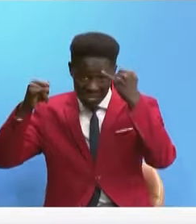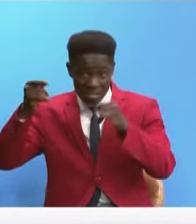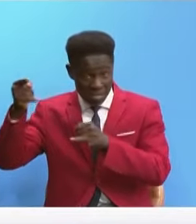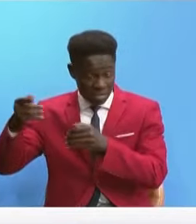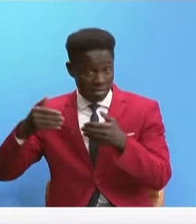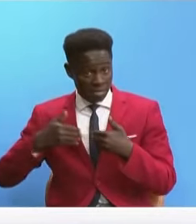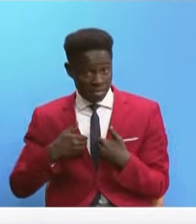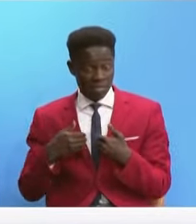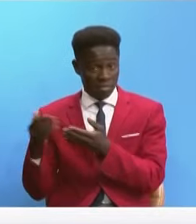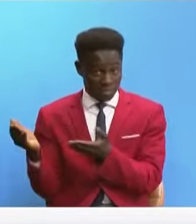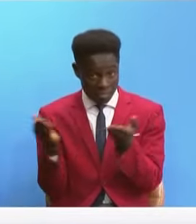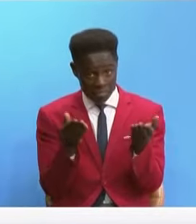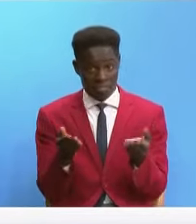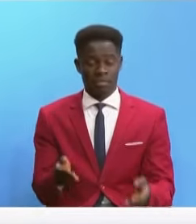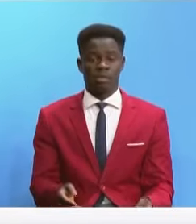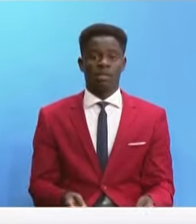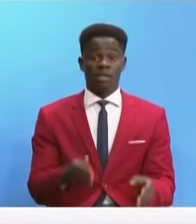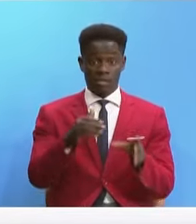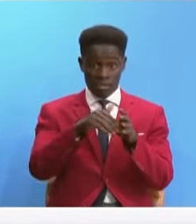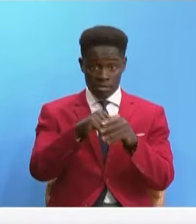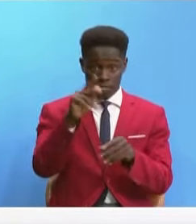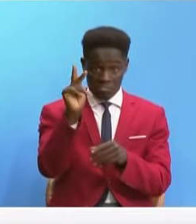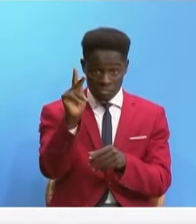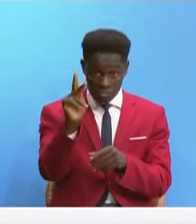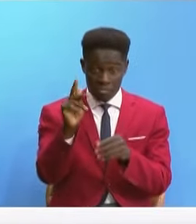District, we have